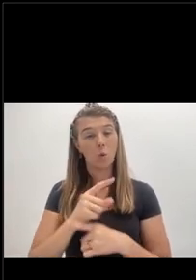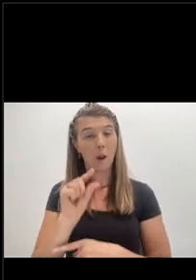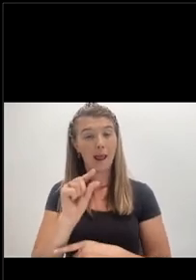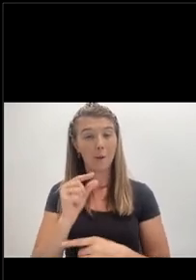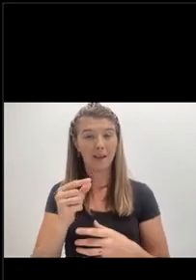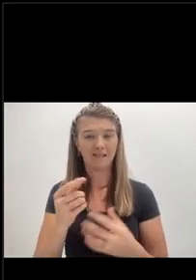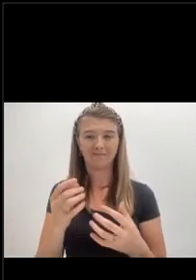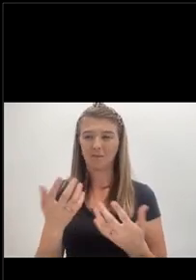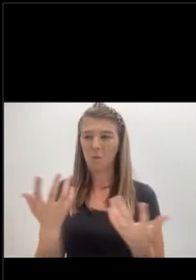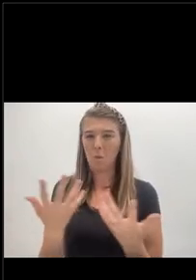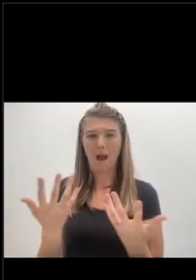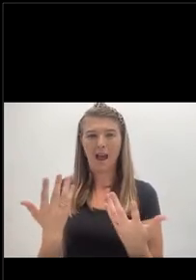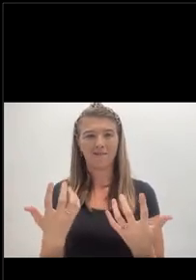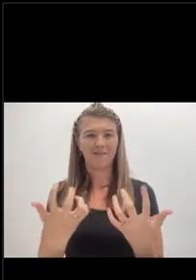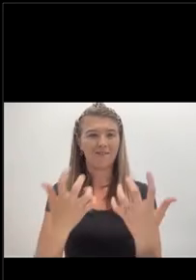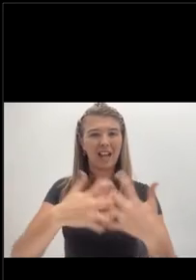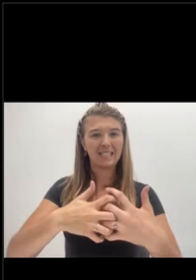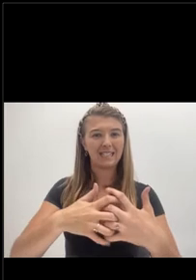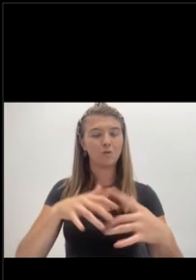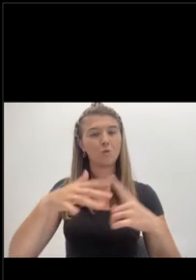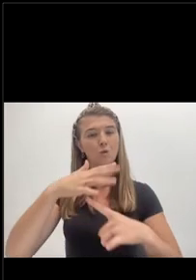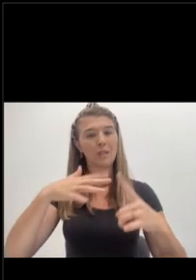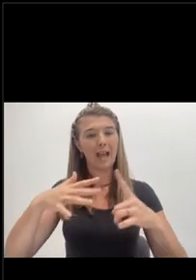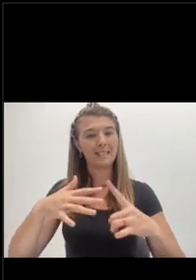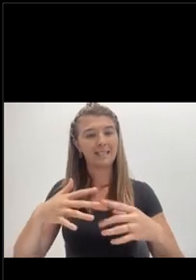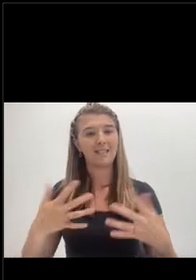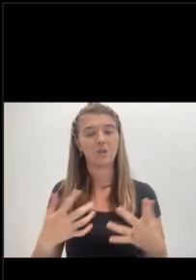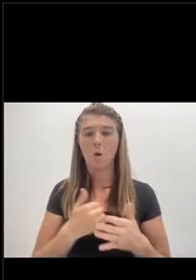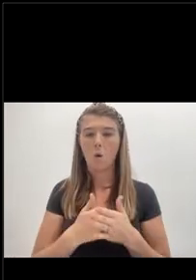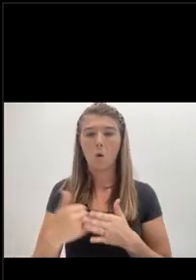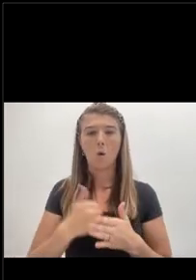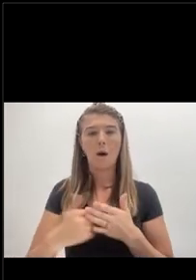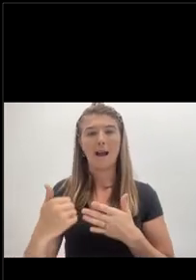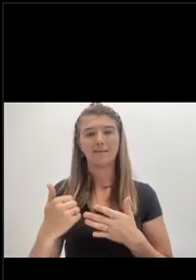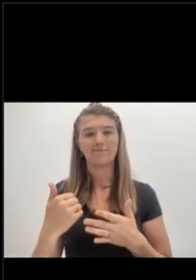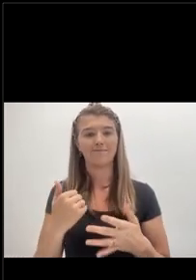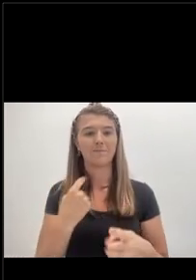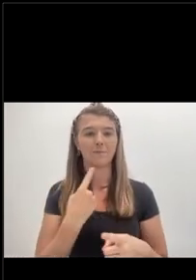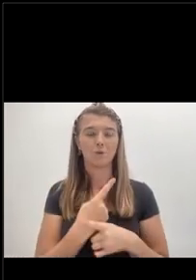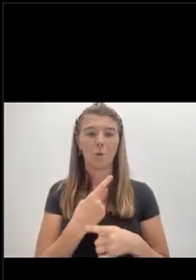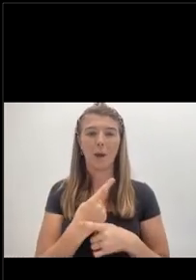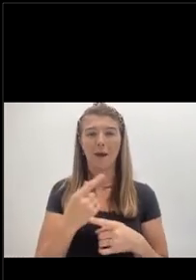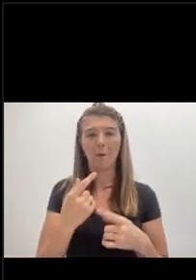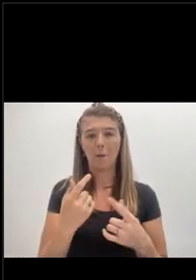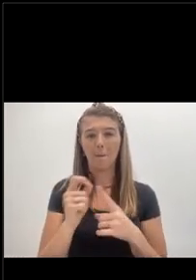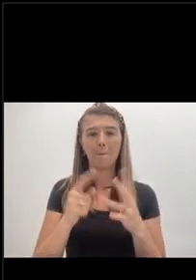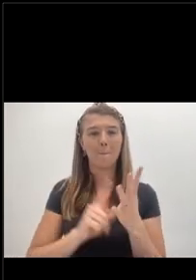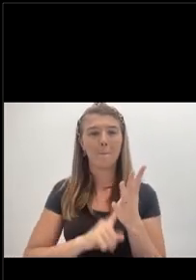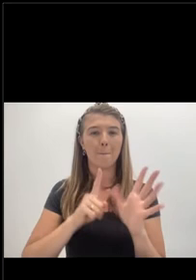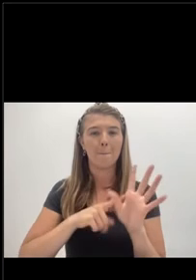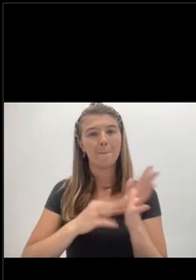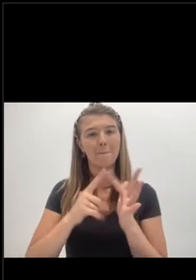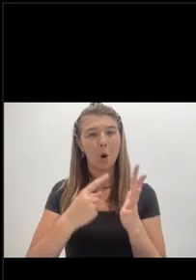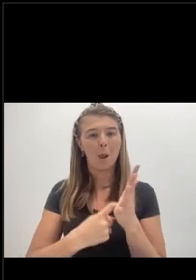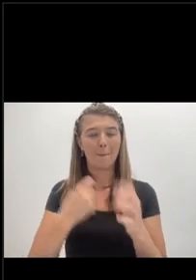we are always talking about this polymer making chain if we want to reverse